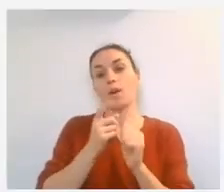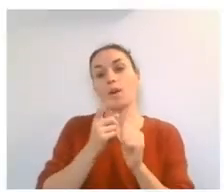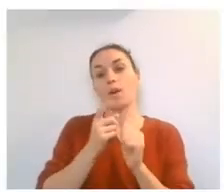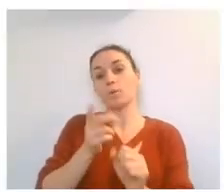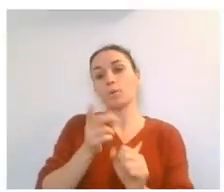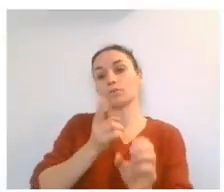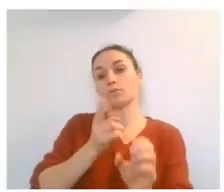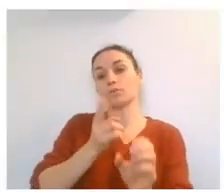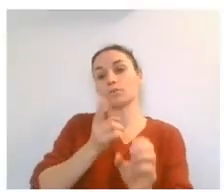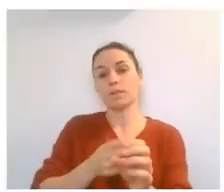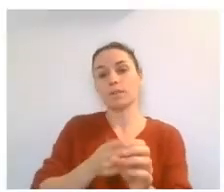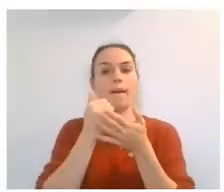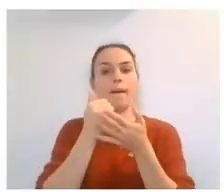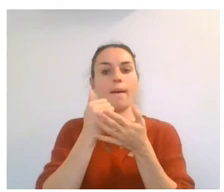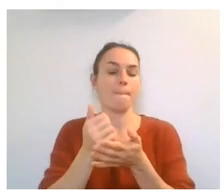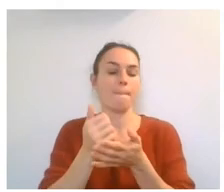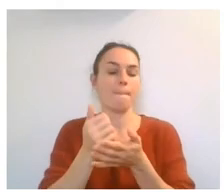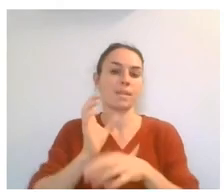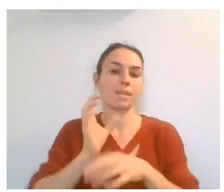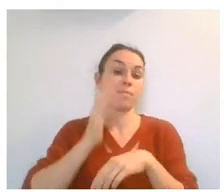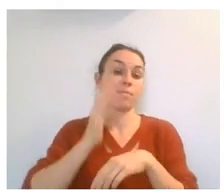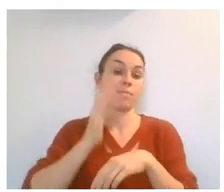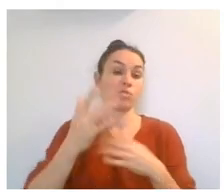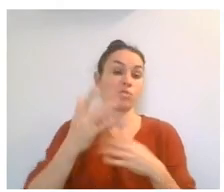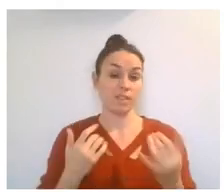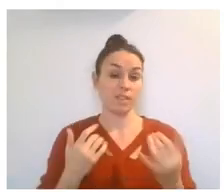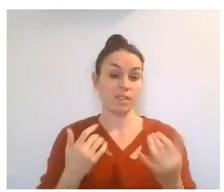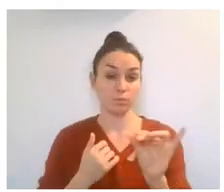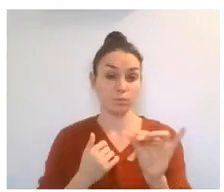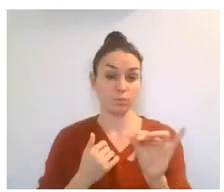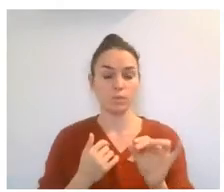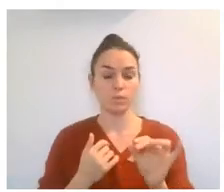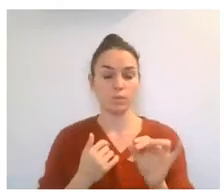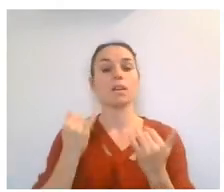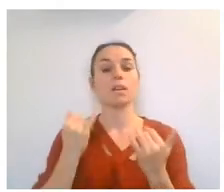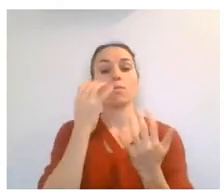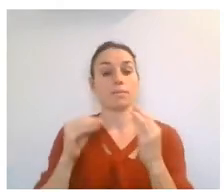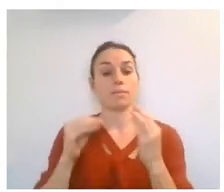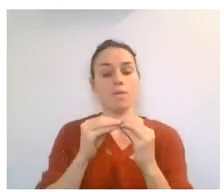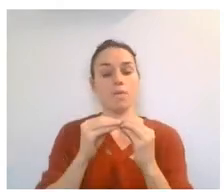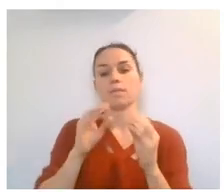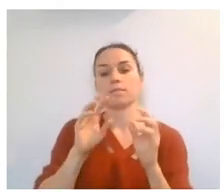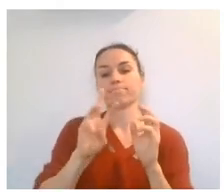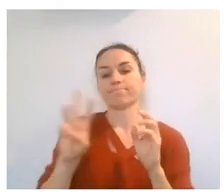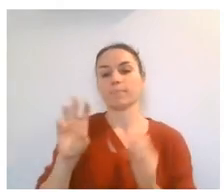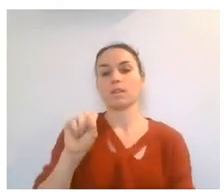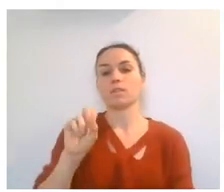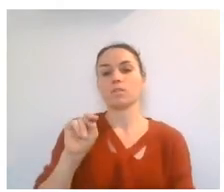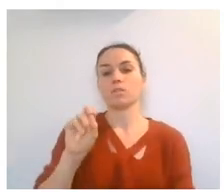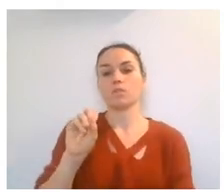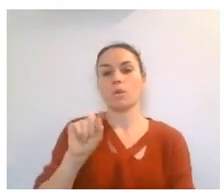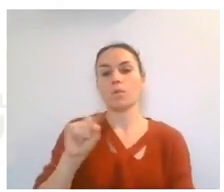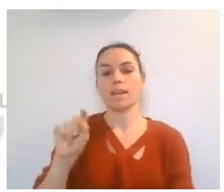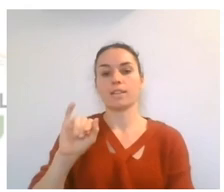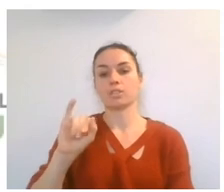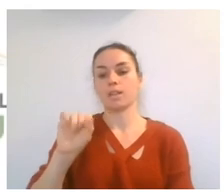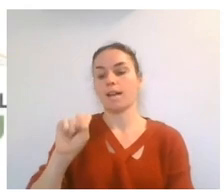this possible. To learn more, visit sno-islefoundation.org.